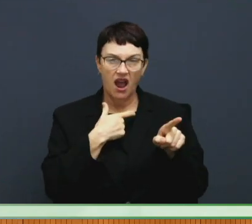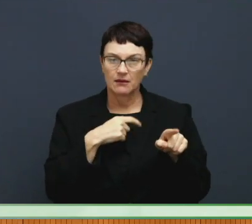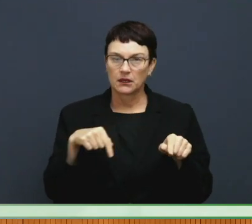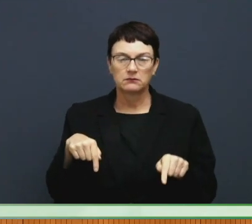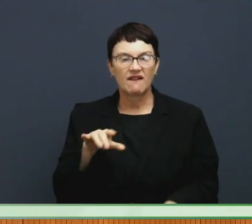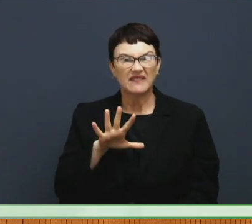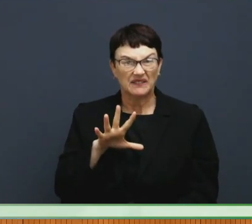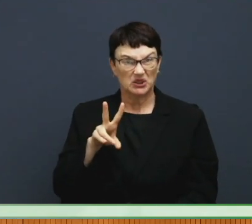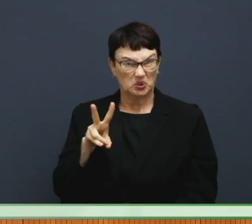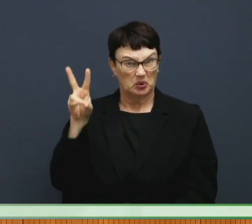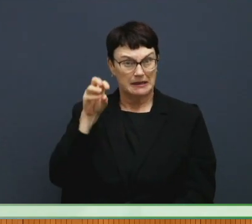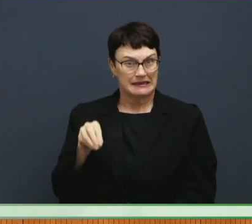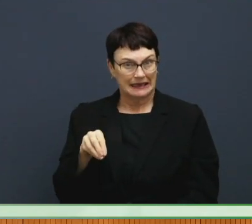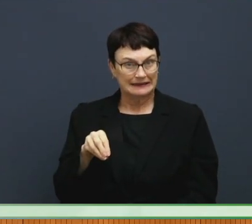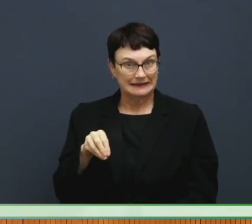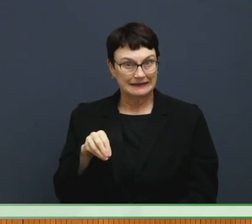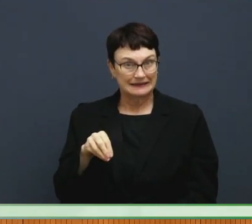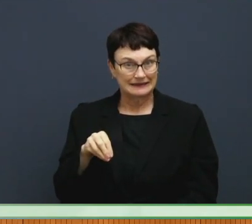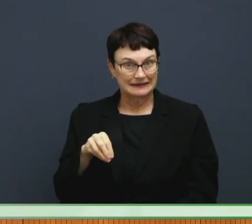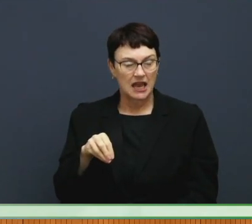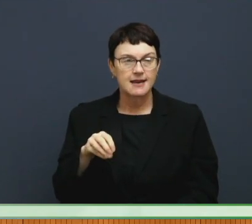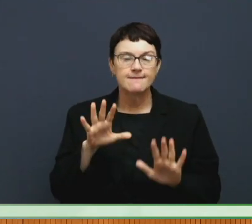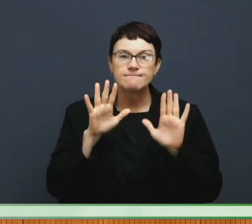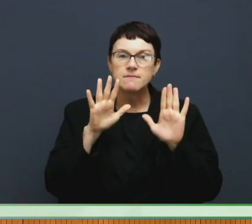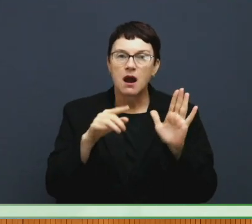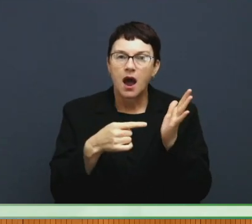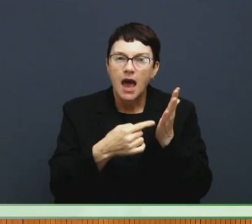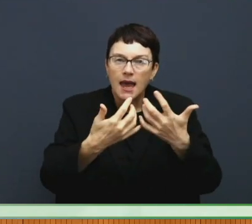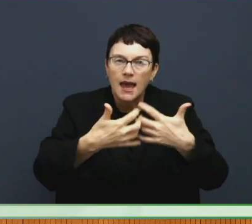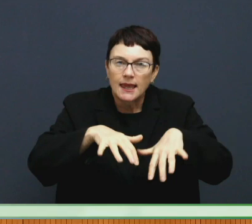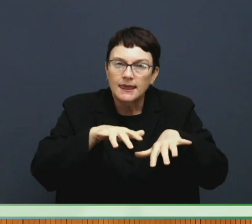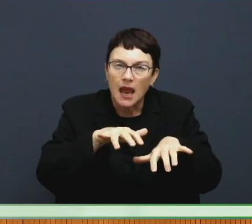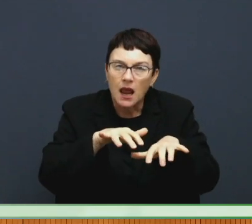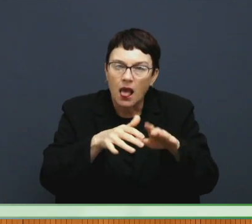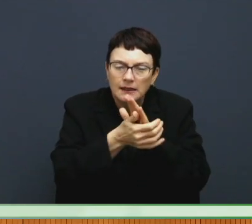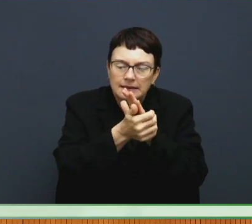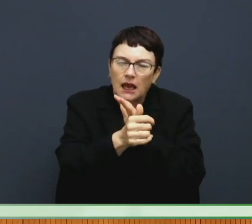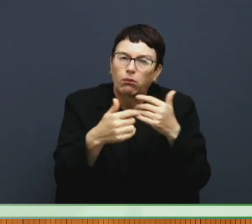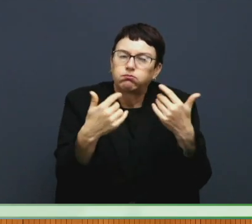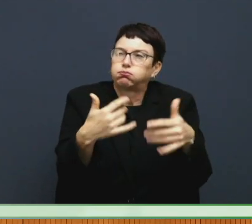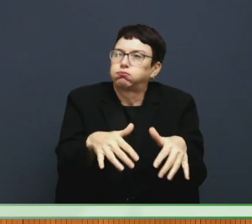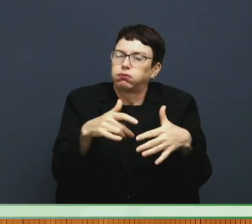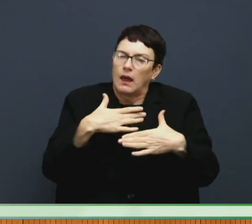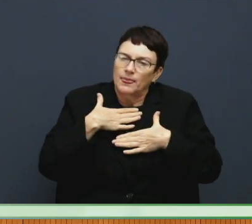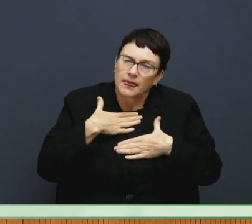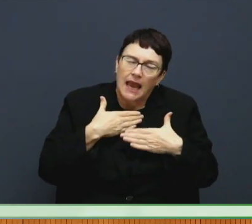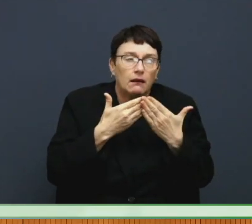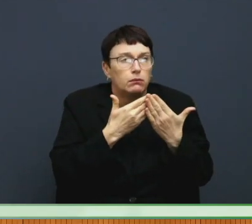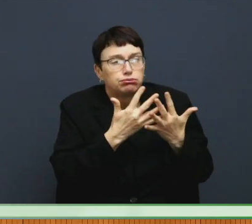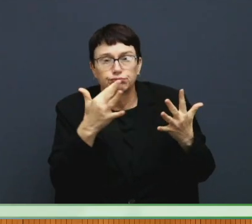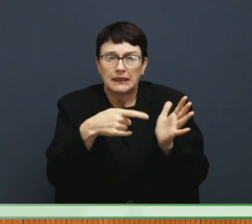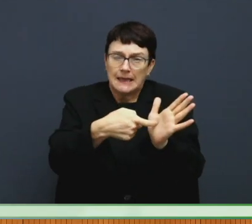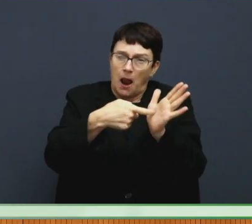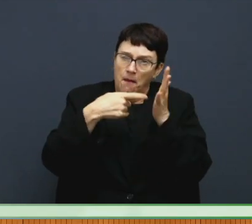for high technical skills. So the iSchoolAfrica program, main reason for being was to bring together